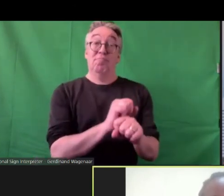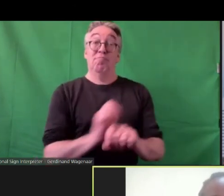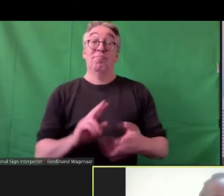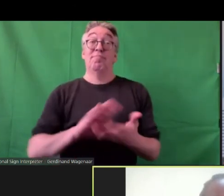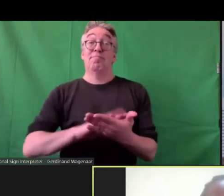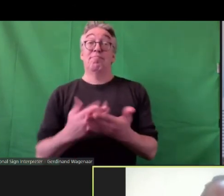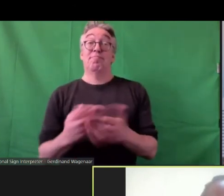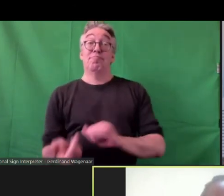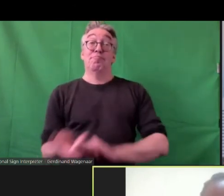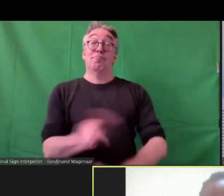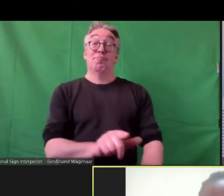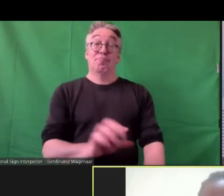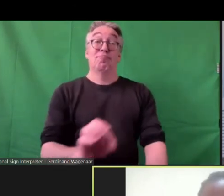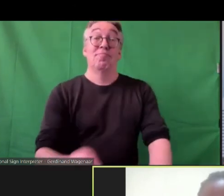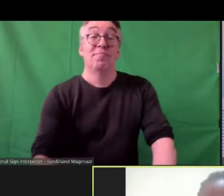We also have,